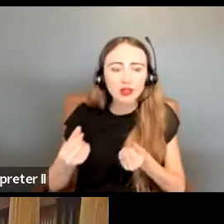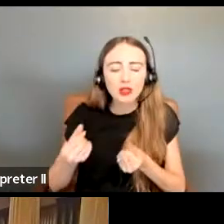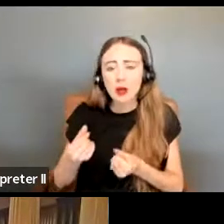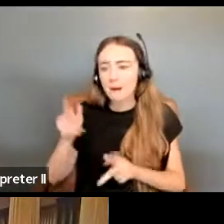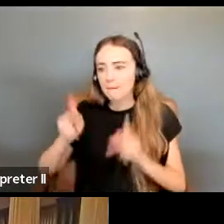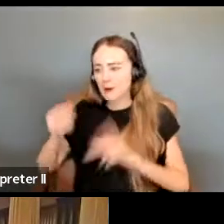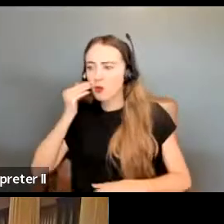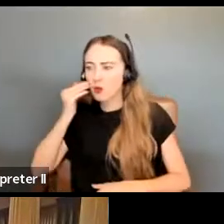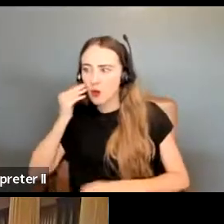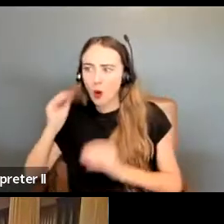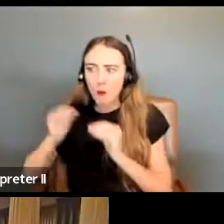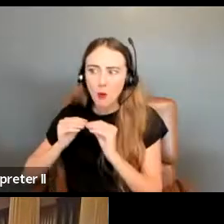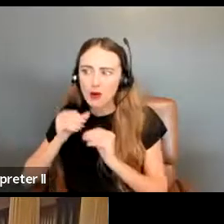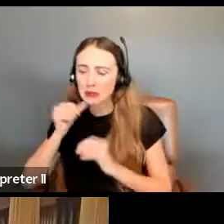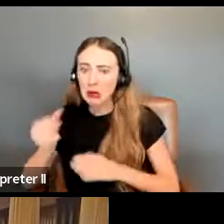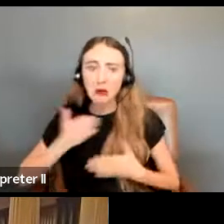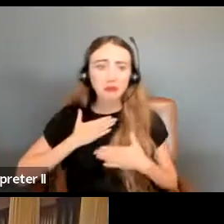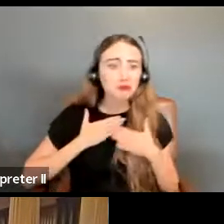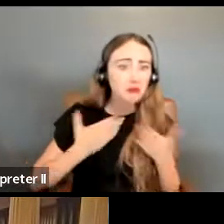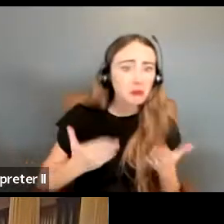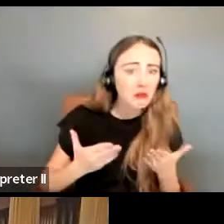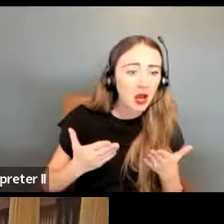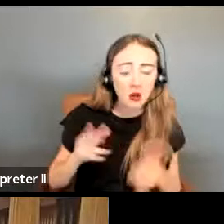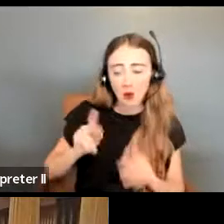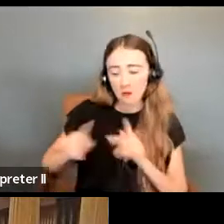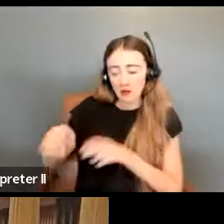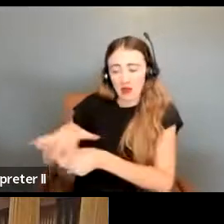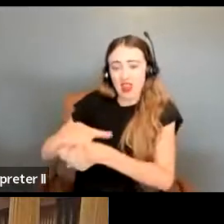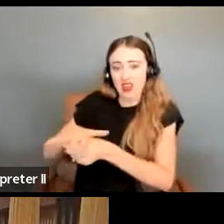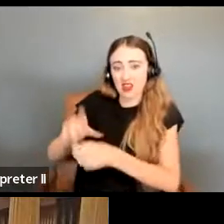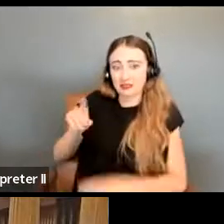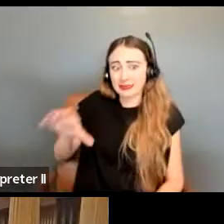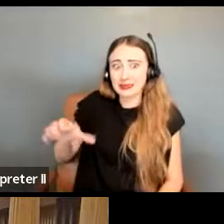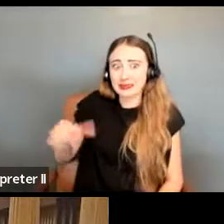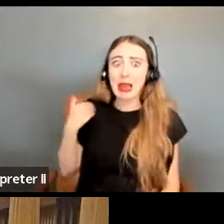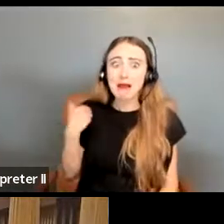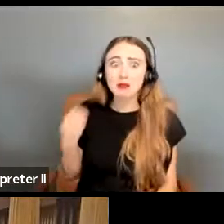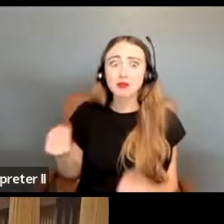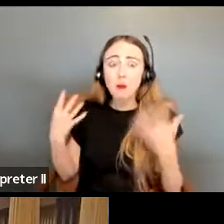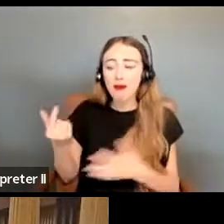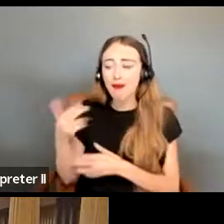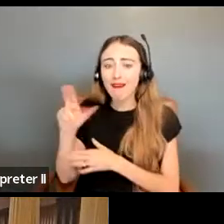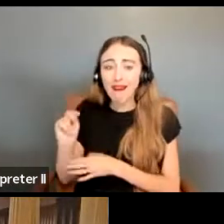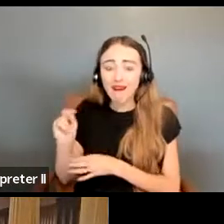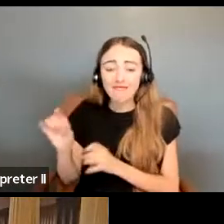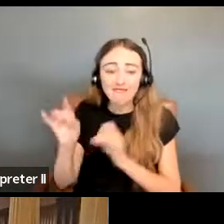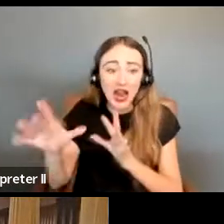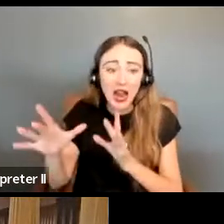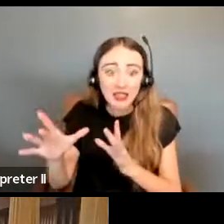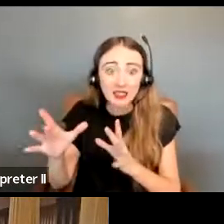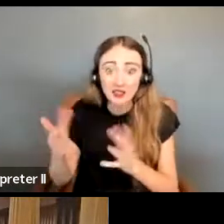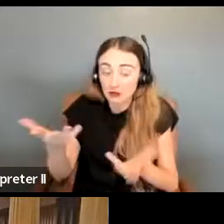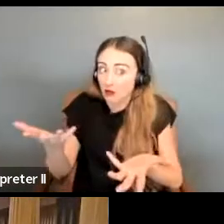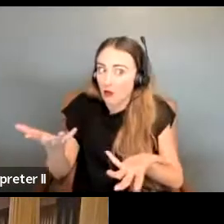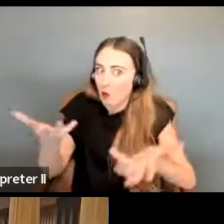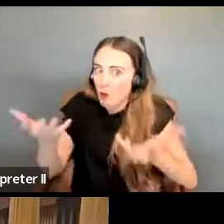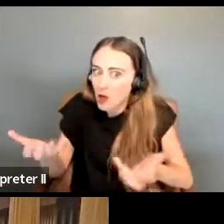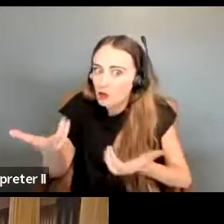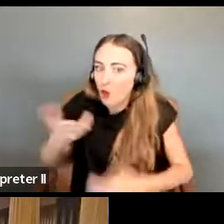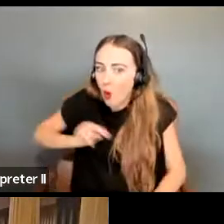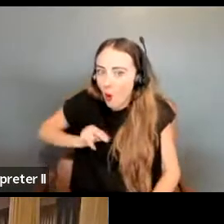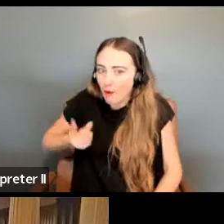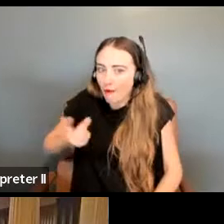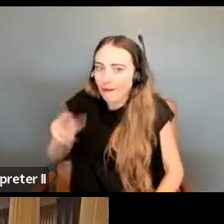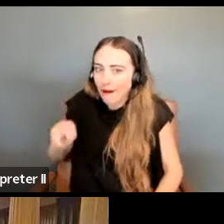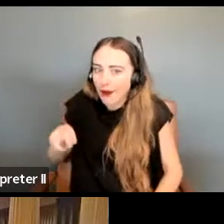those unsolved crimes don't come forward, or why people in areas of the district plagued by gun violence might feel the need to even arm themselves, even when it could cost